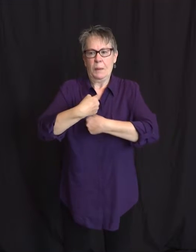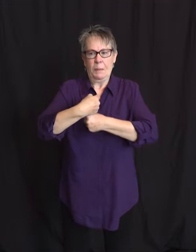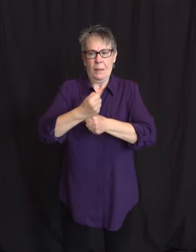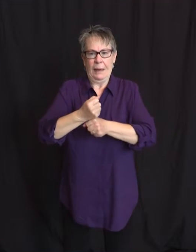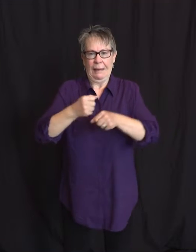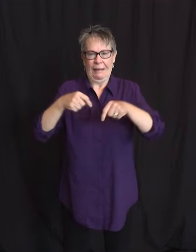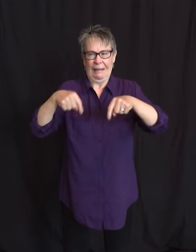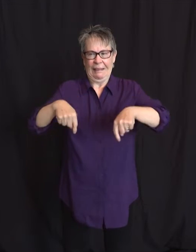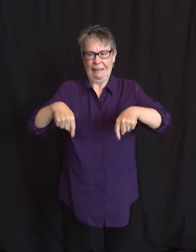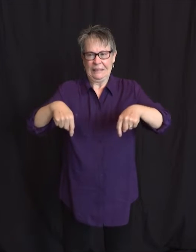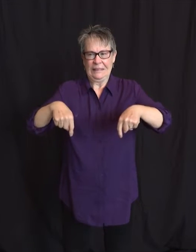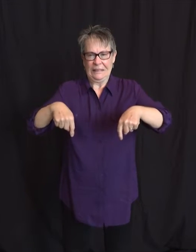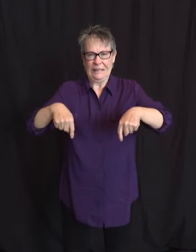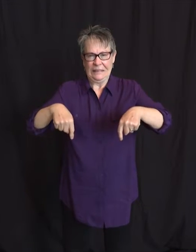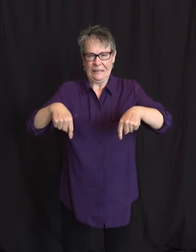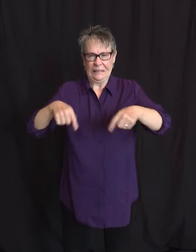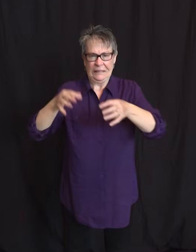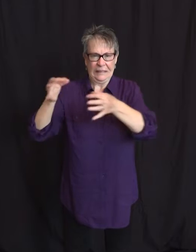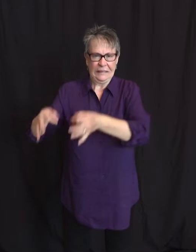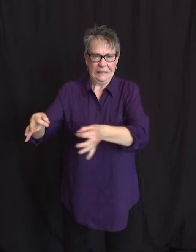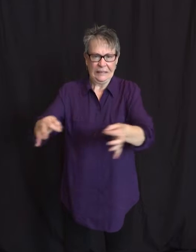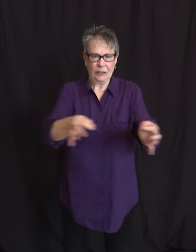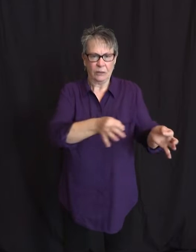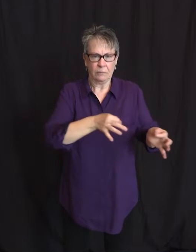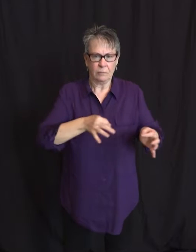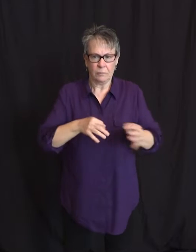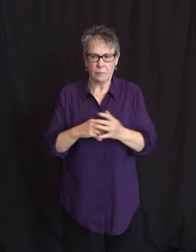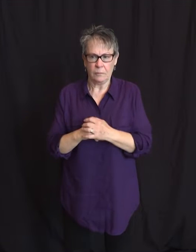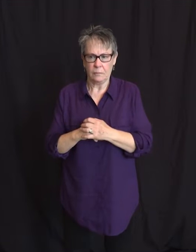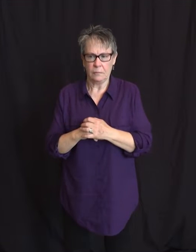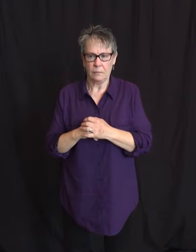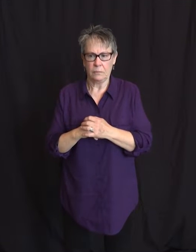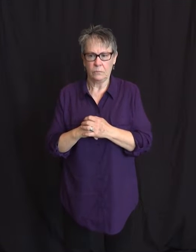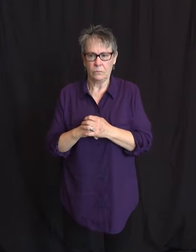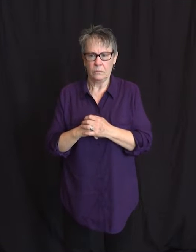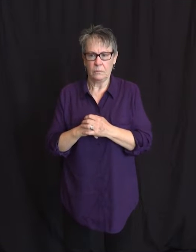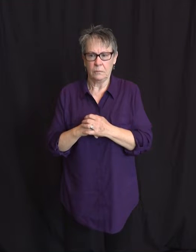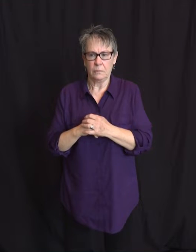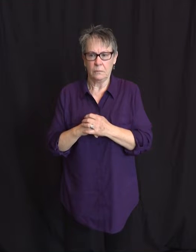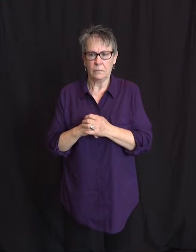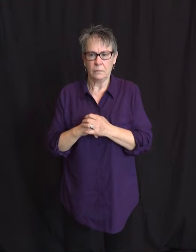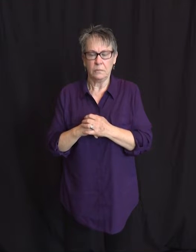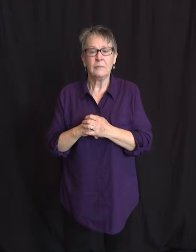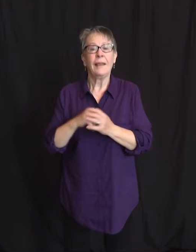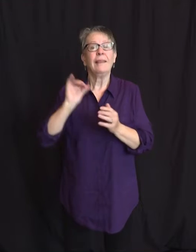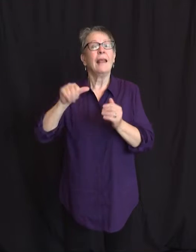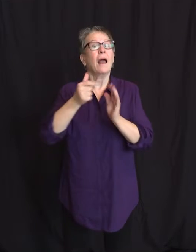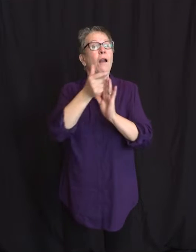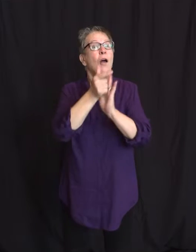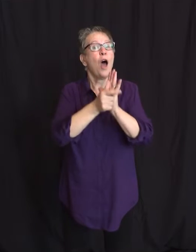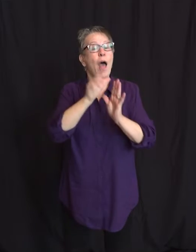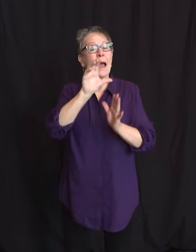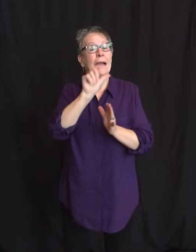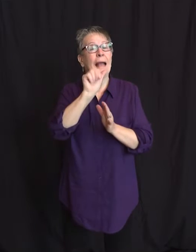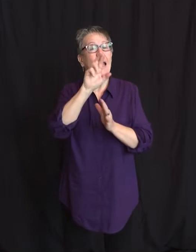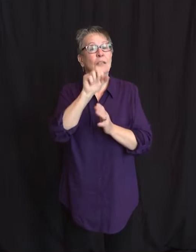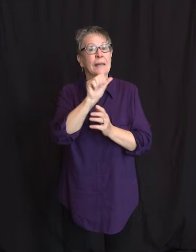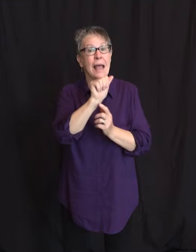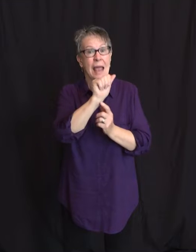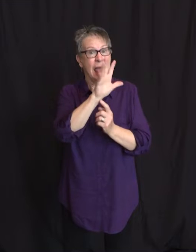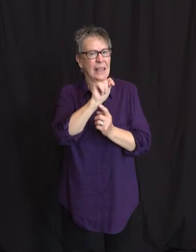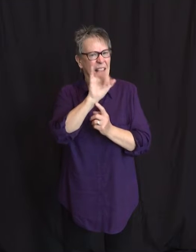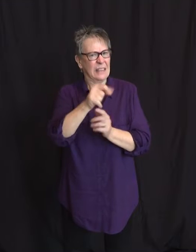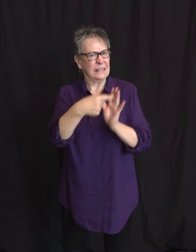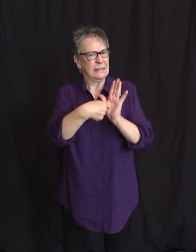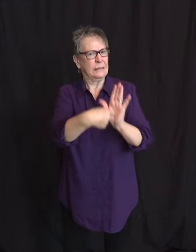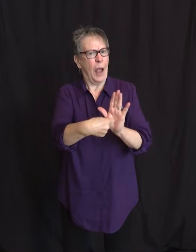That's what we've been working on through the CARES 1 Act, which we passed several weeks ago, and then several days ago with what we called an